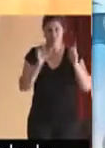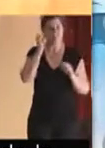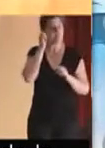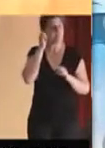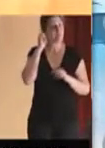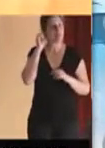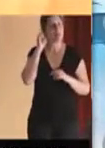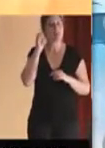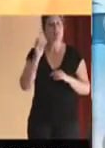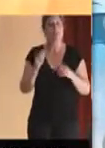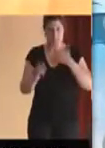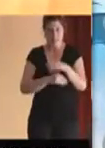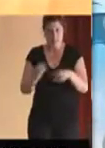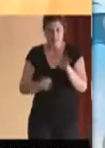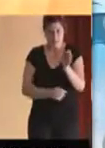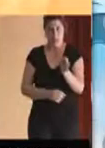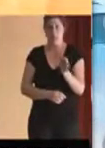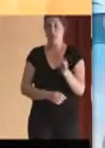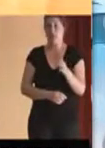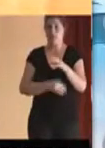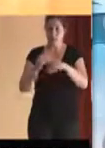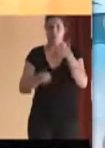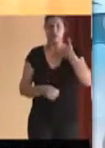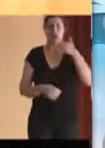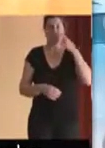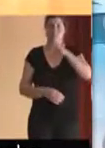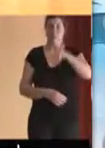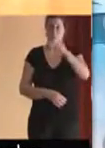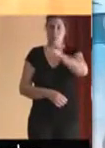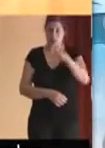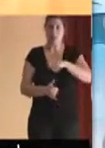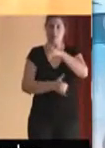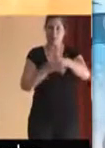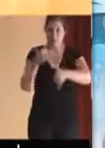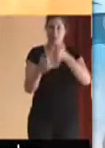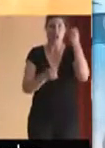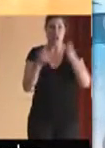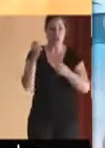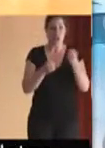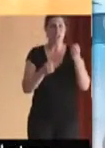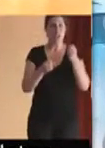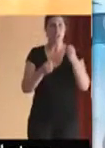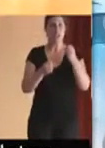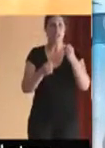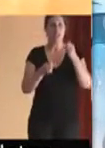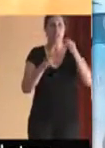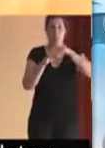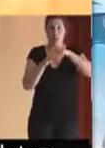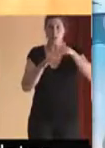clacks. So that's something we have done. The recognition of people,